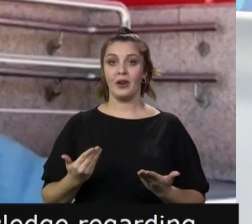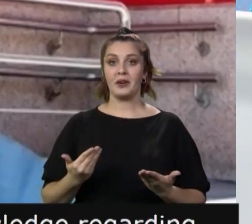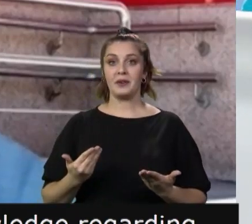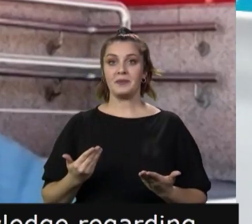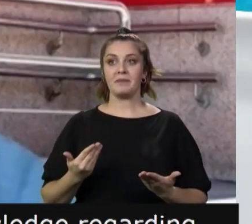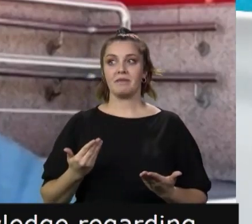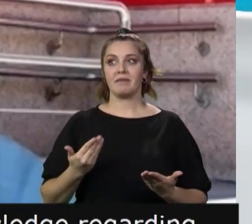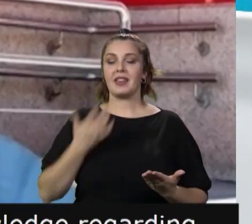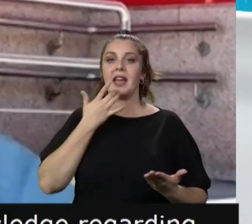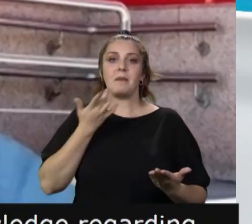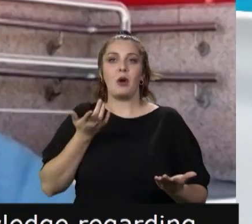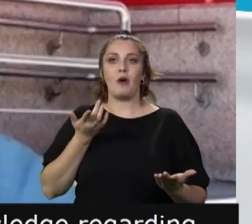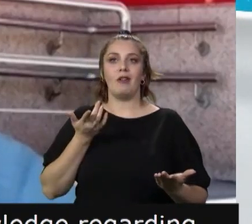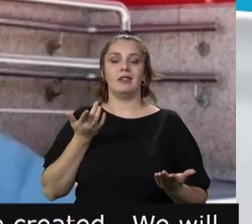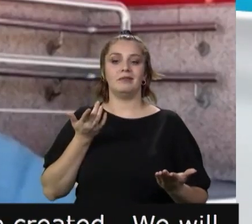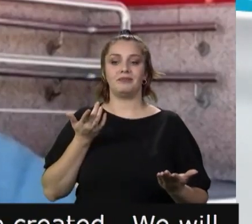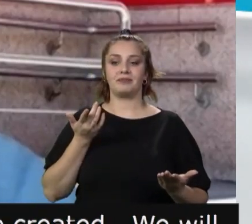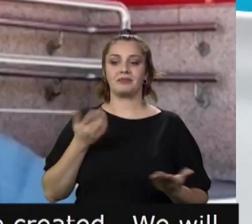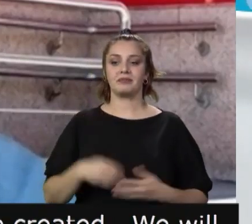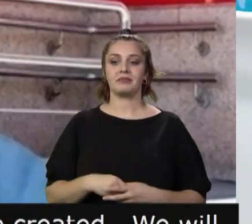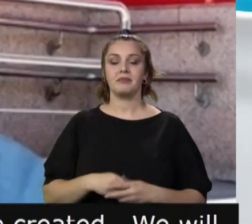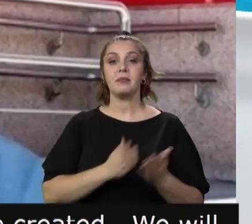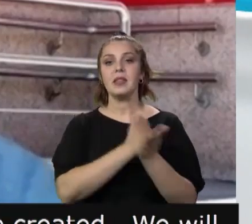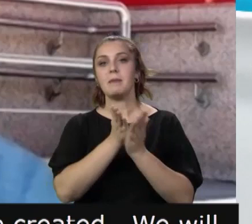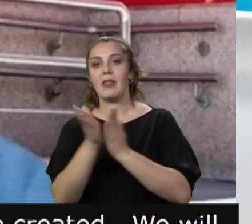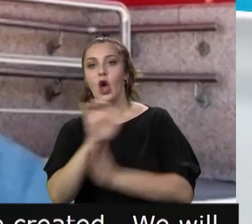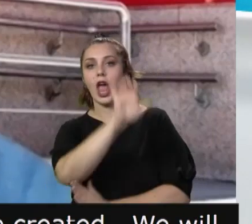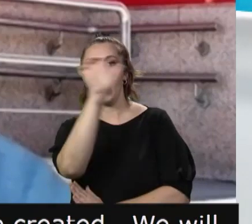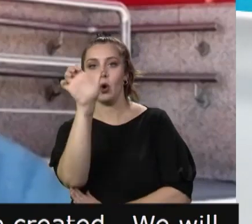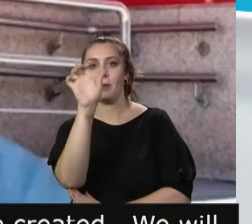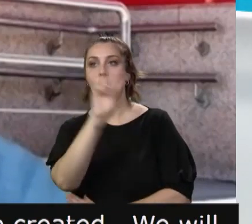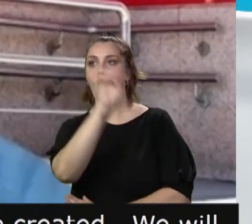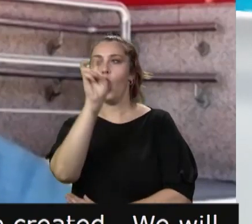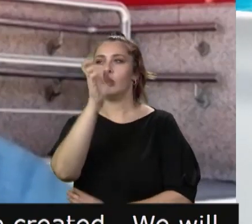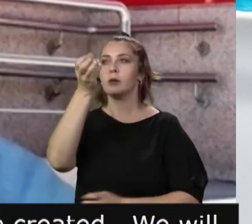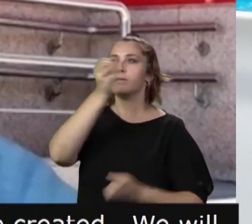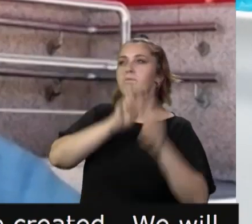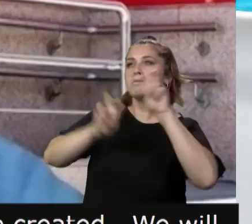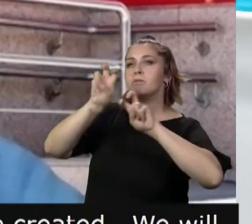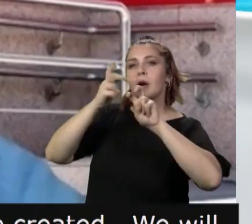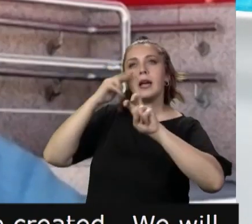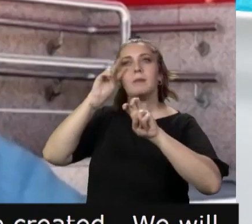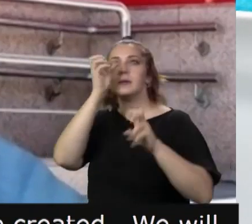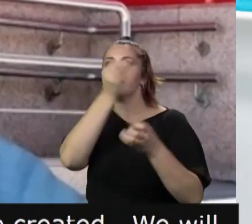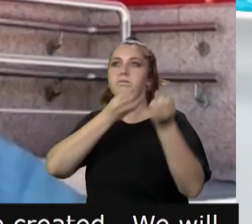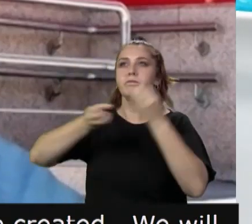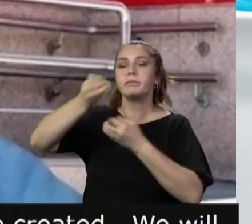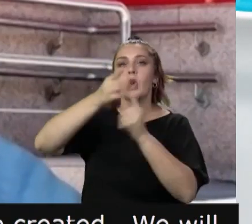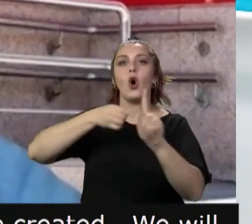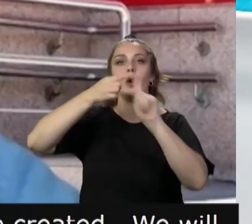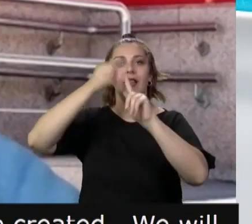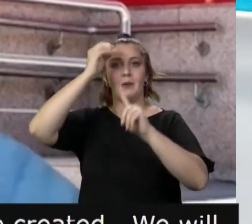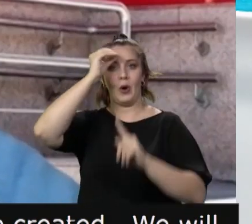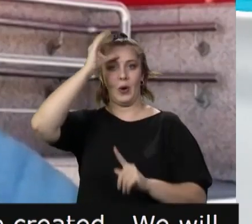find communication and collaboration channels in other European media